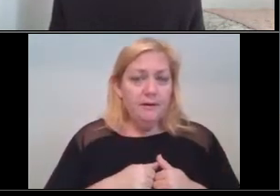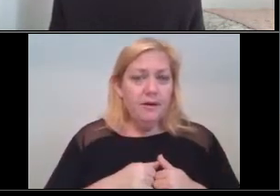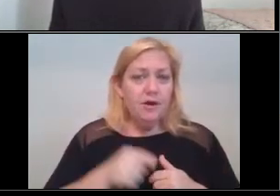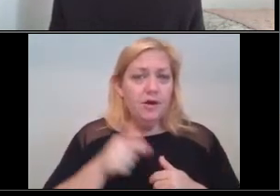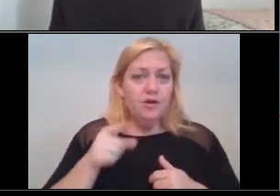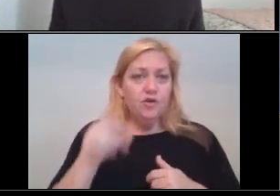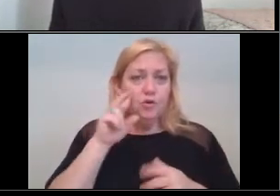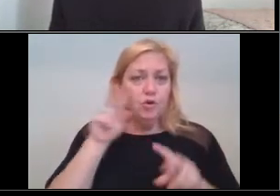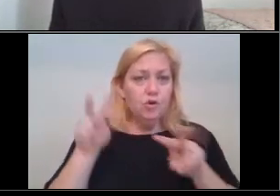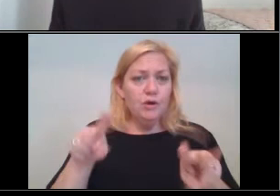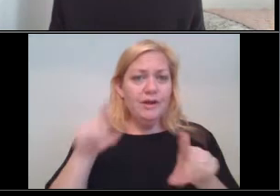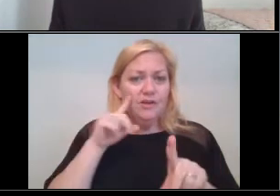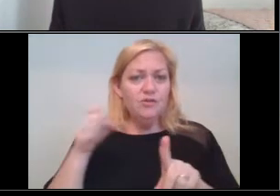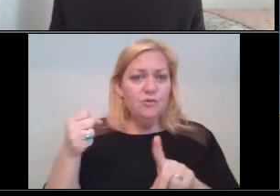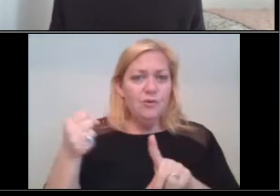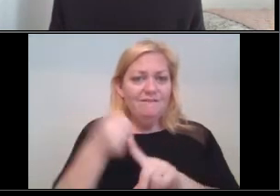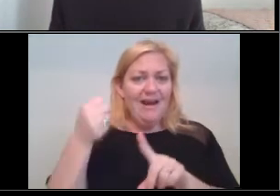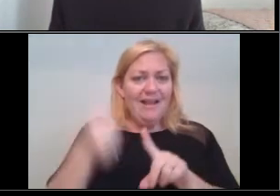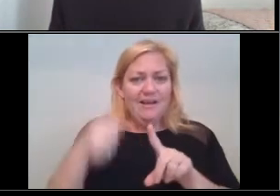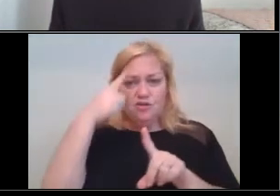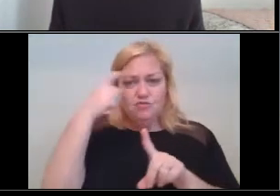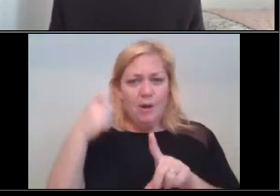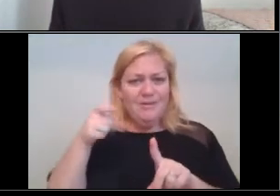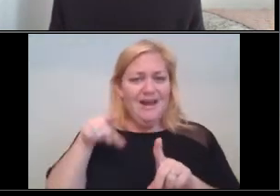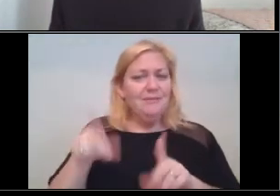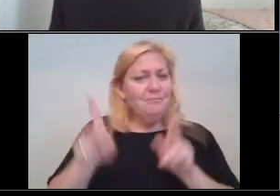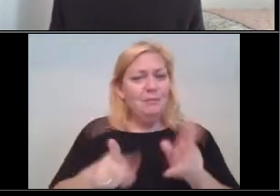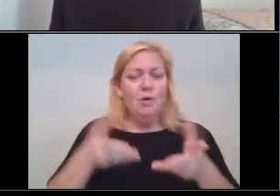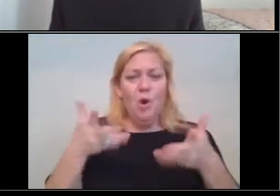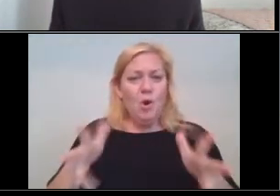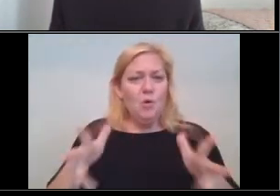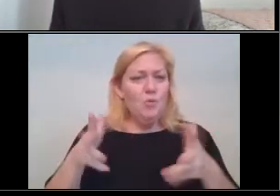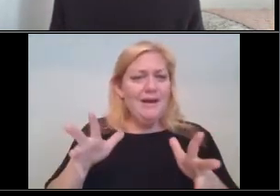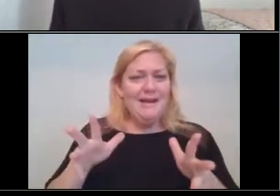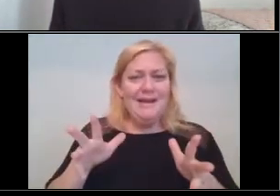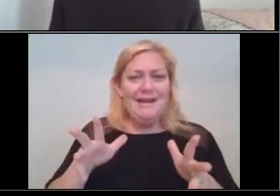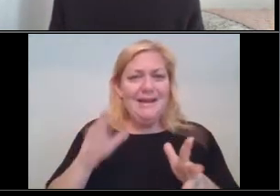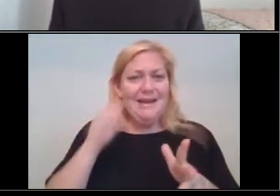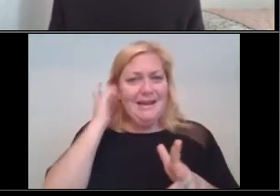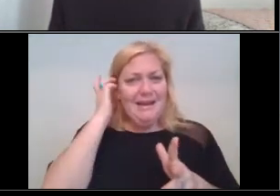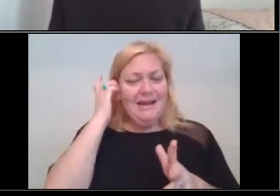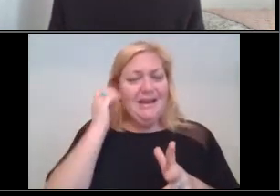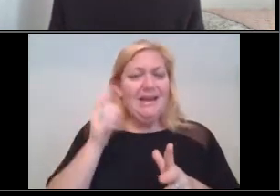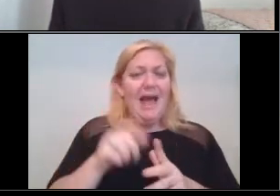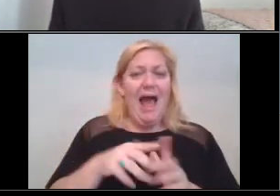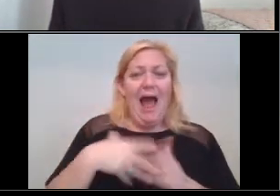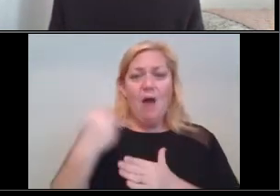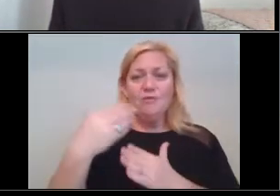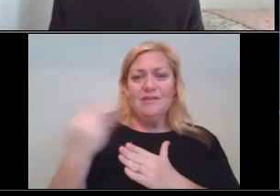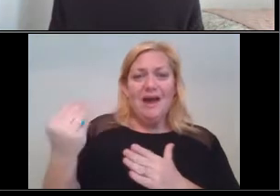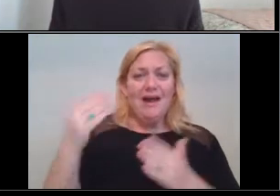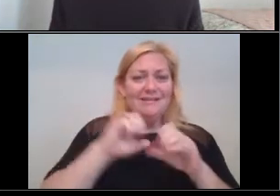this against people who are already so far scooched to the margins of society.